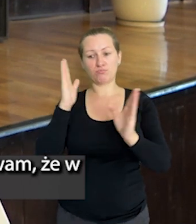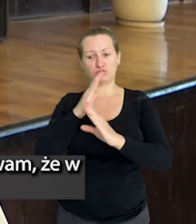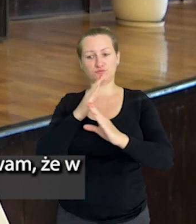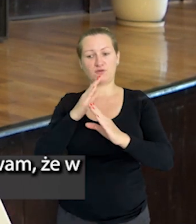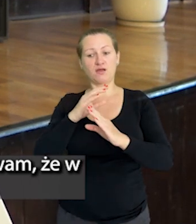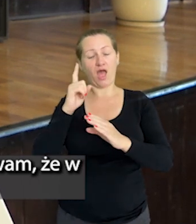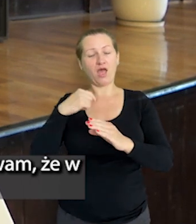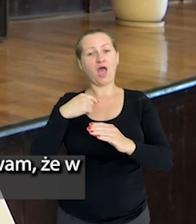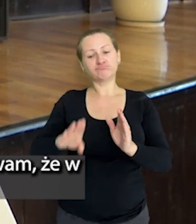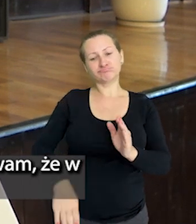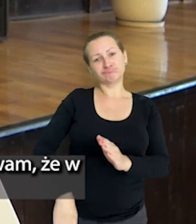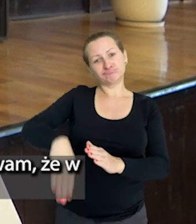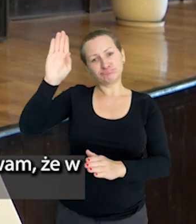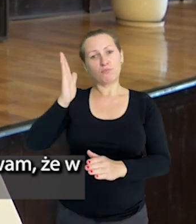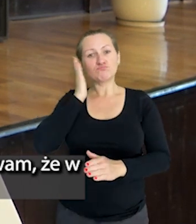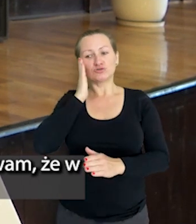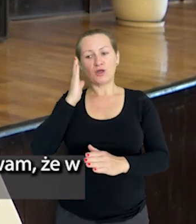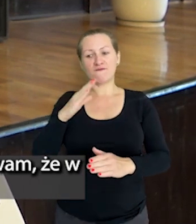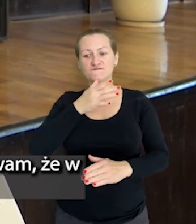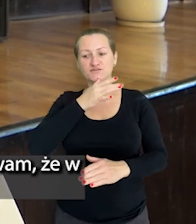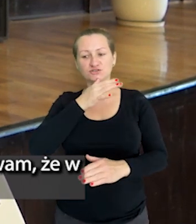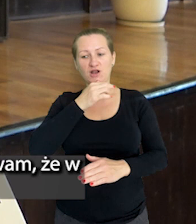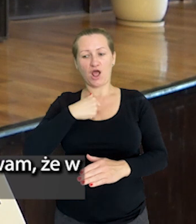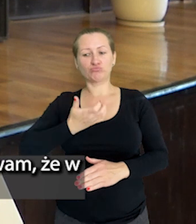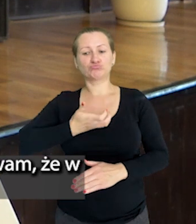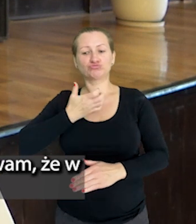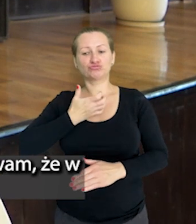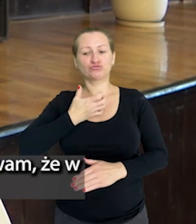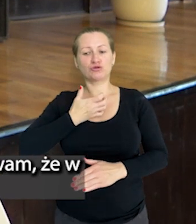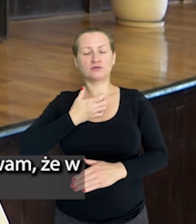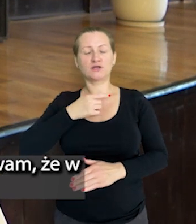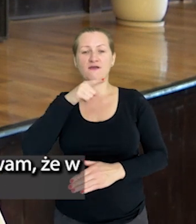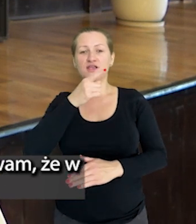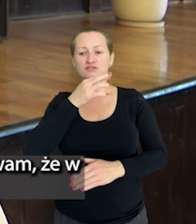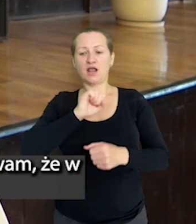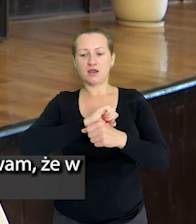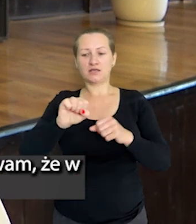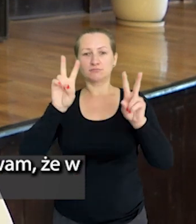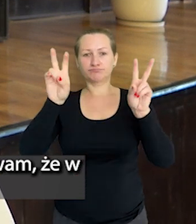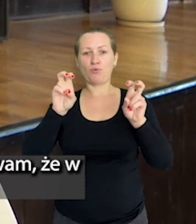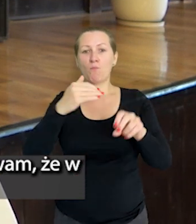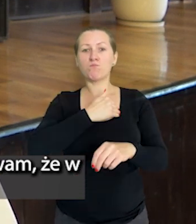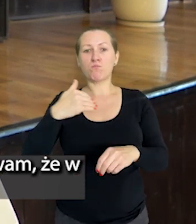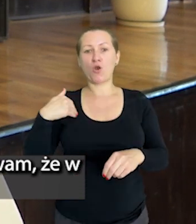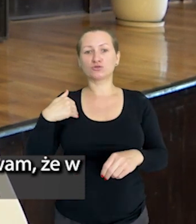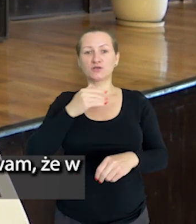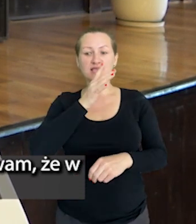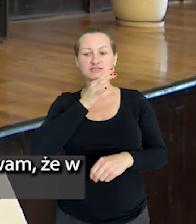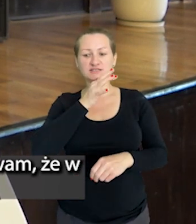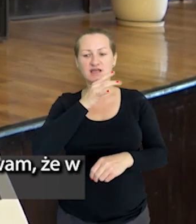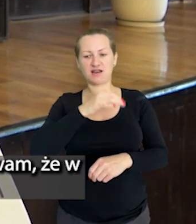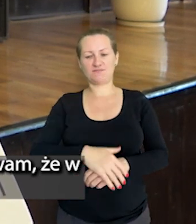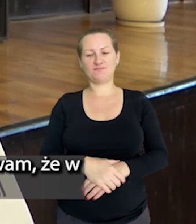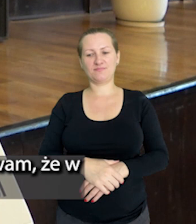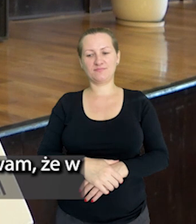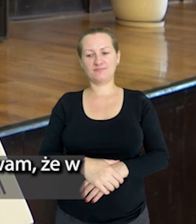this atmosphere. So although all my life I lived in Israel, I still